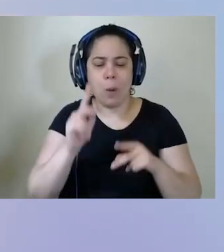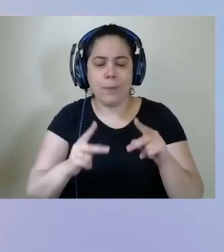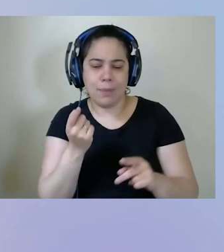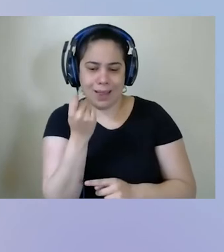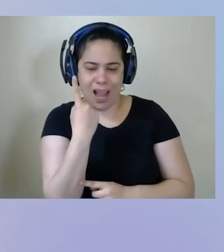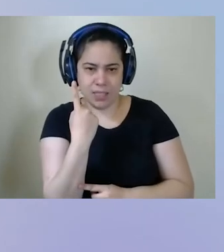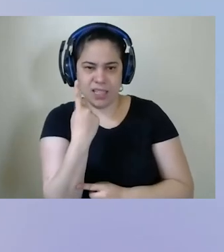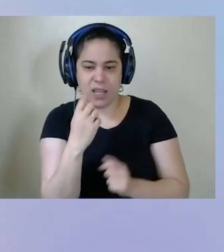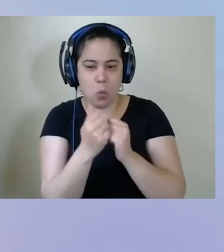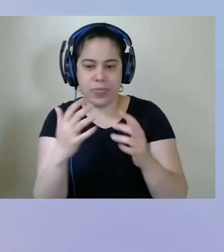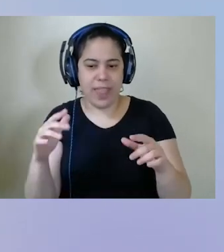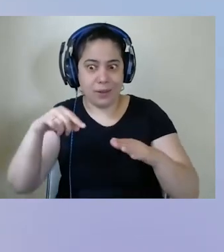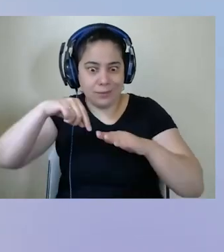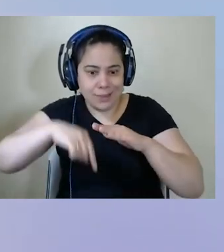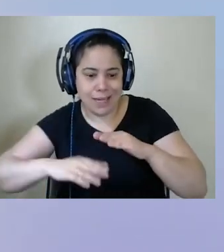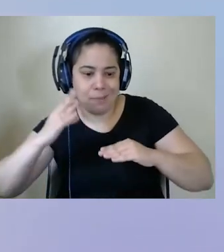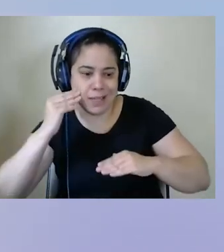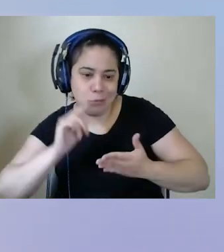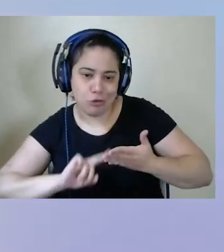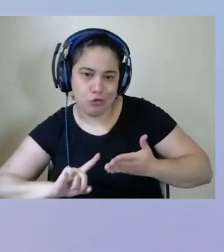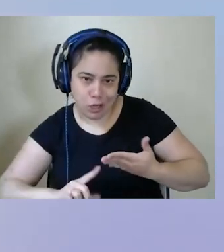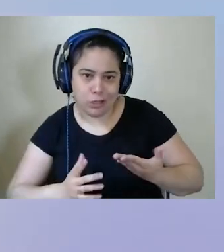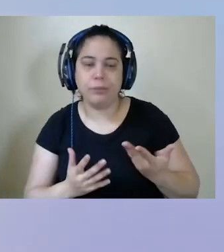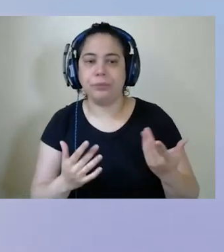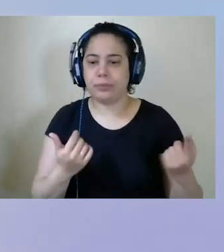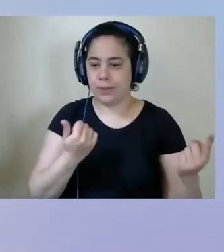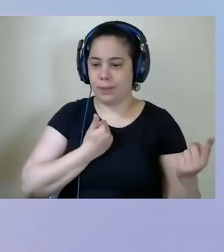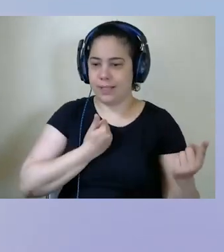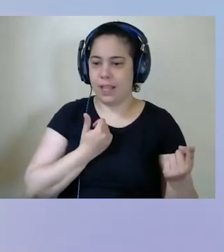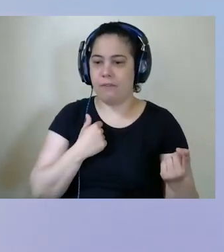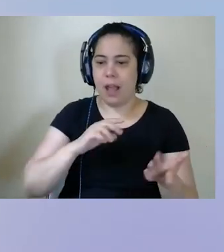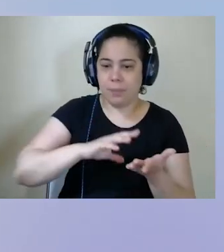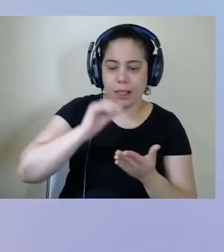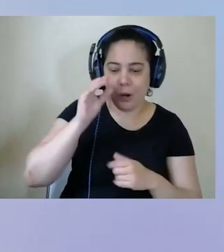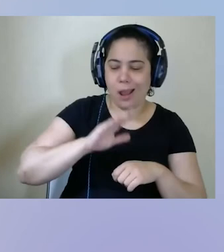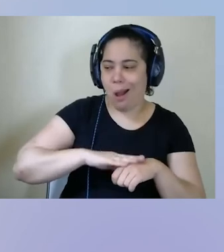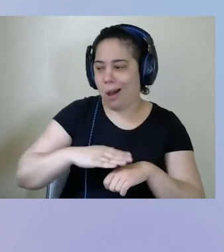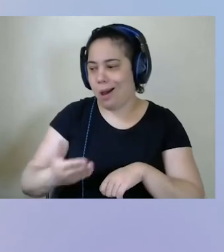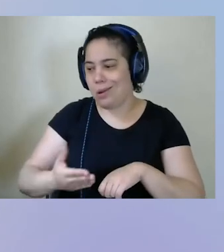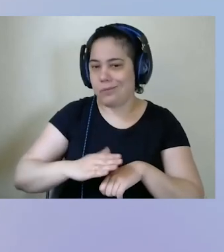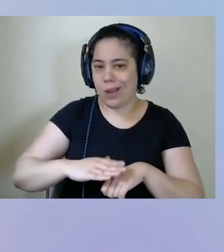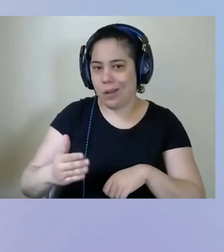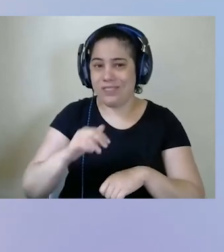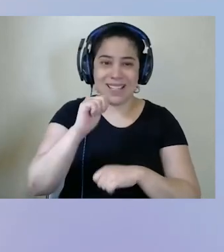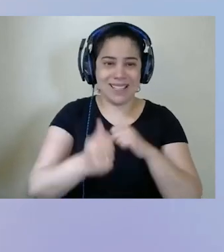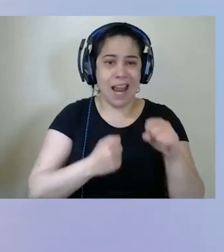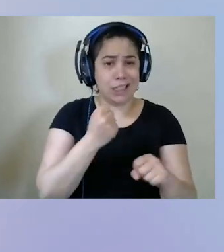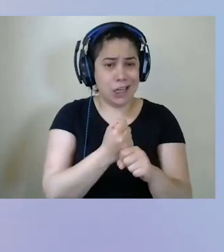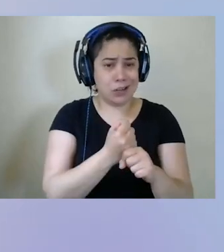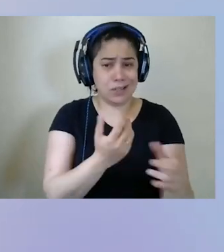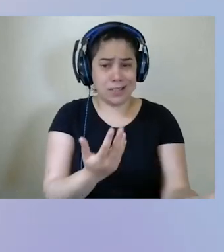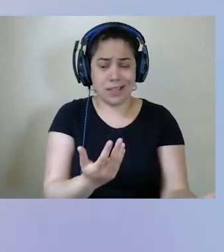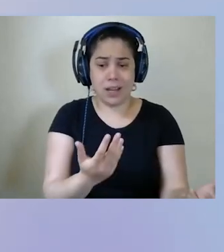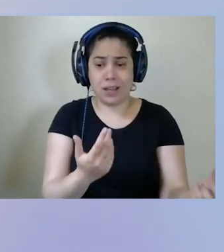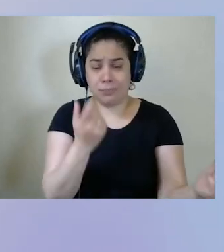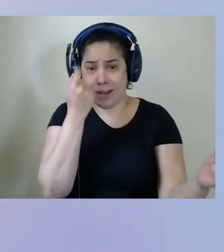self-taught neuroscientist, and I've learned it all in the last 10 years. I'm 79. So it's like,